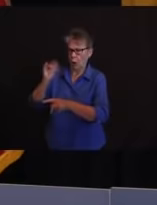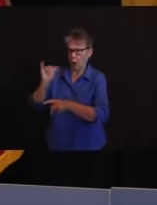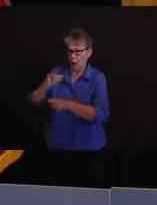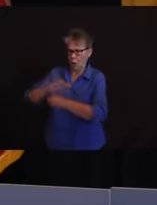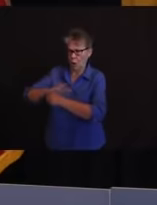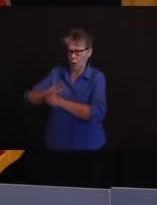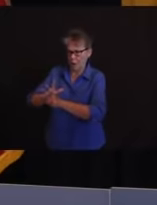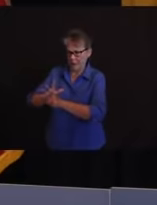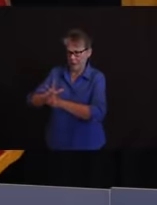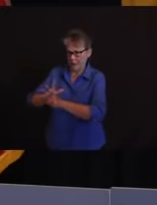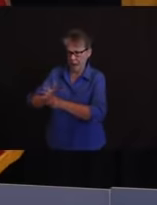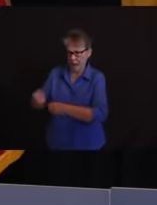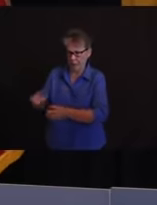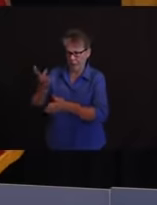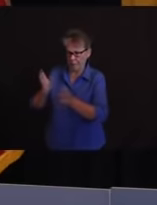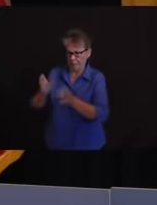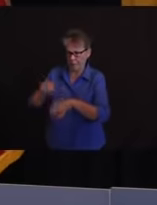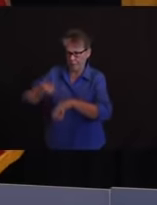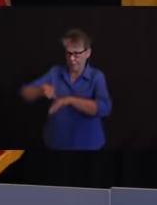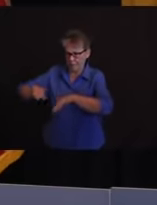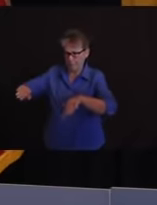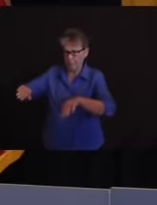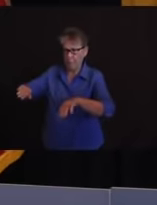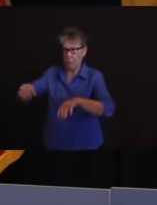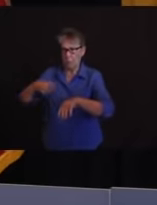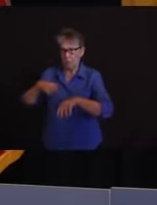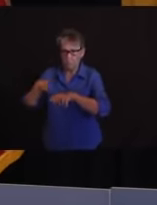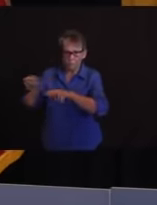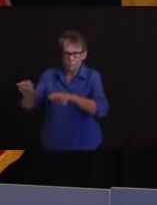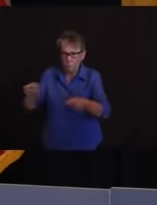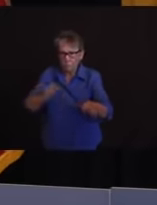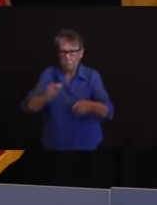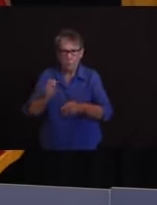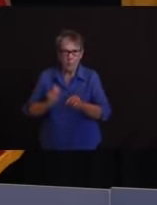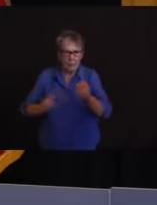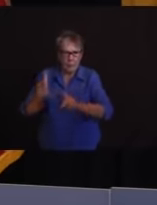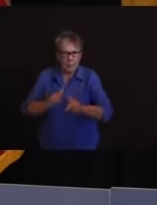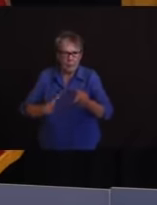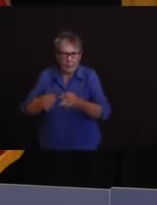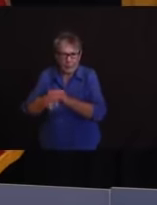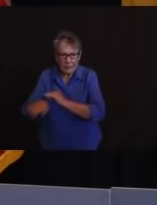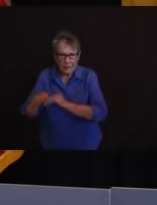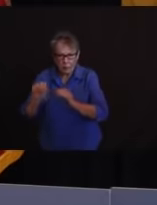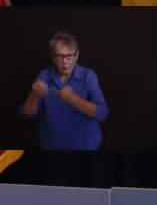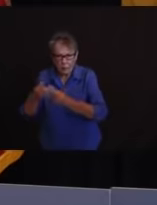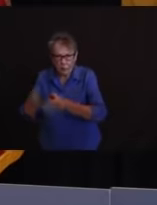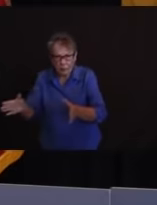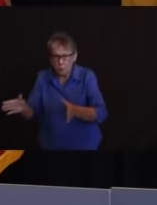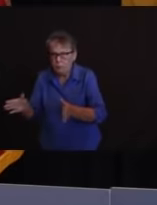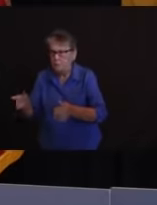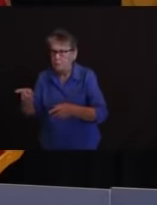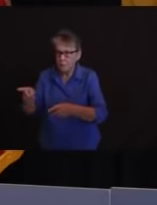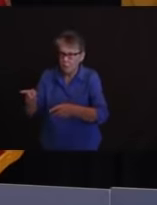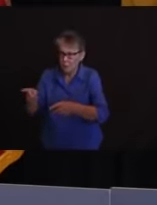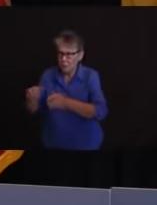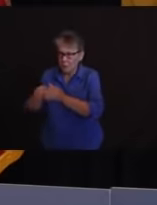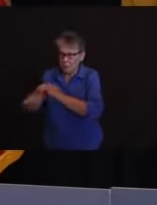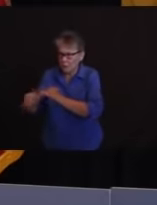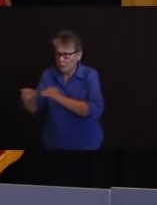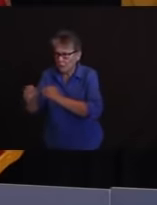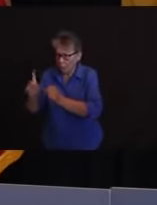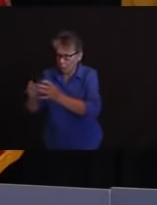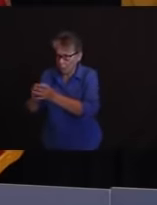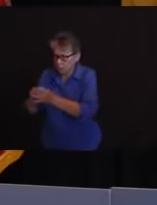said, we watch that every single day. We watch your patterns over time. We pay attention to, as Governor also